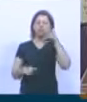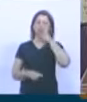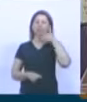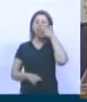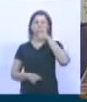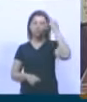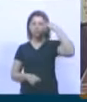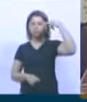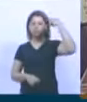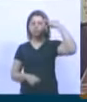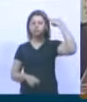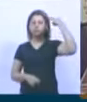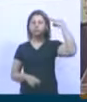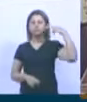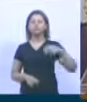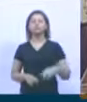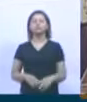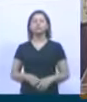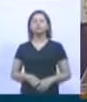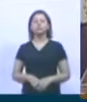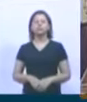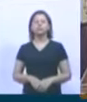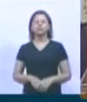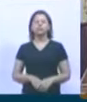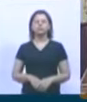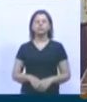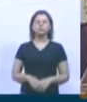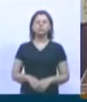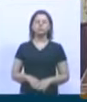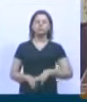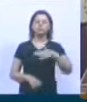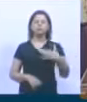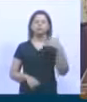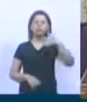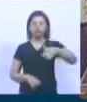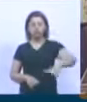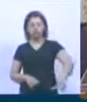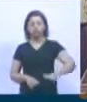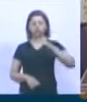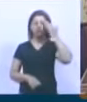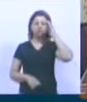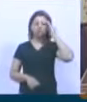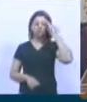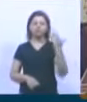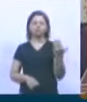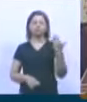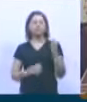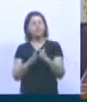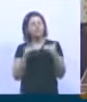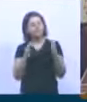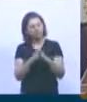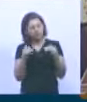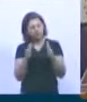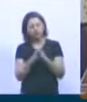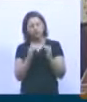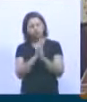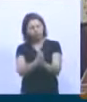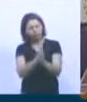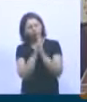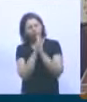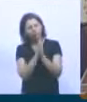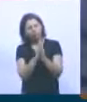and again throughout the day to request me. E eles continuaram então a me pedir, insistiram